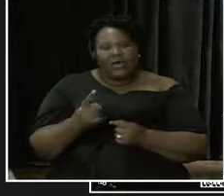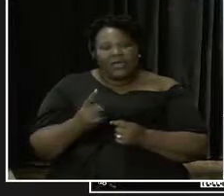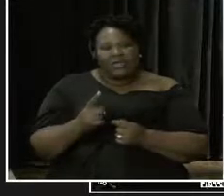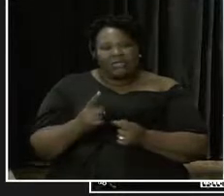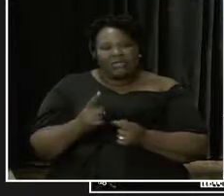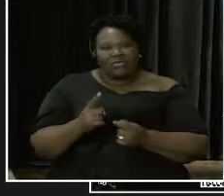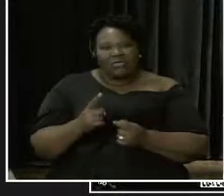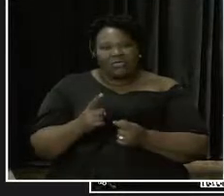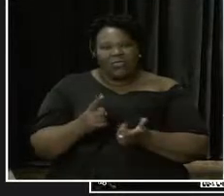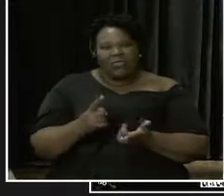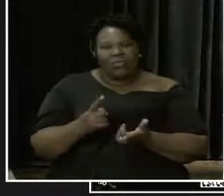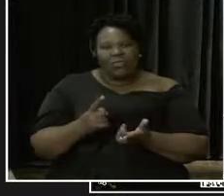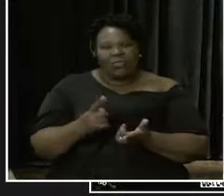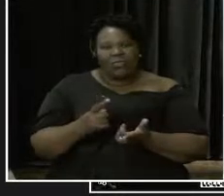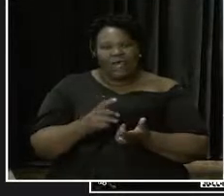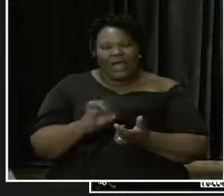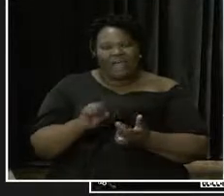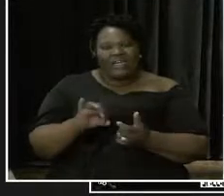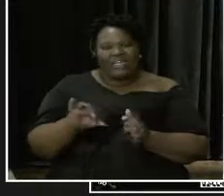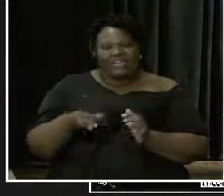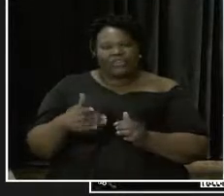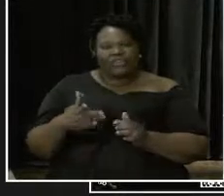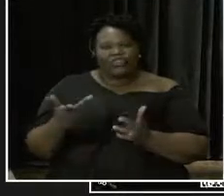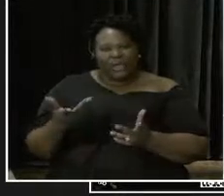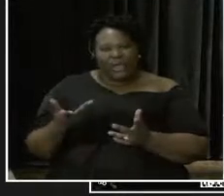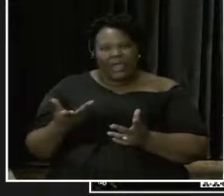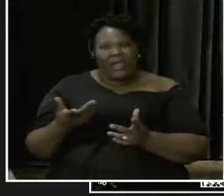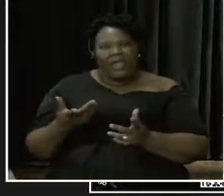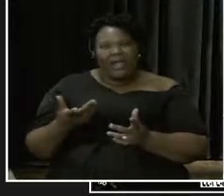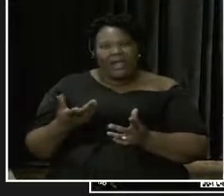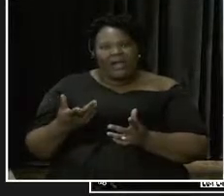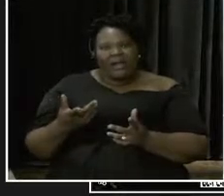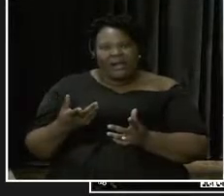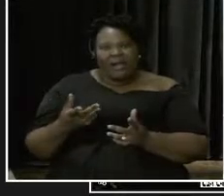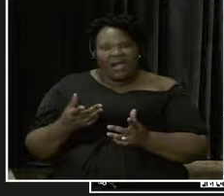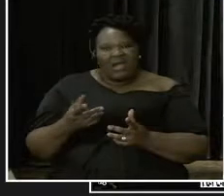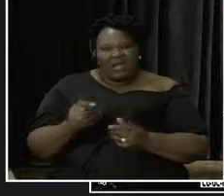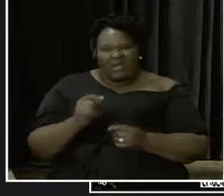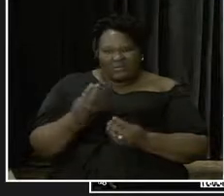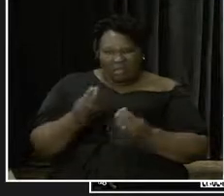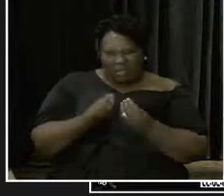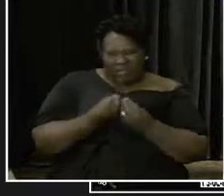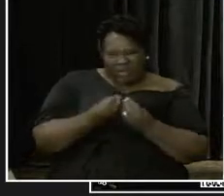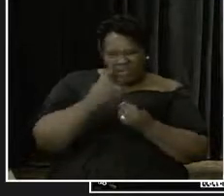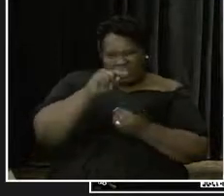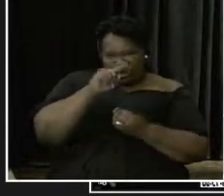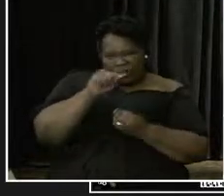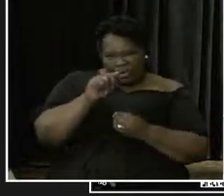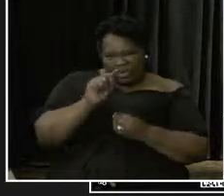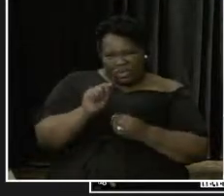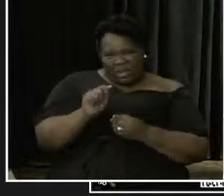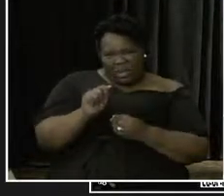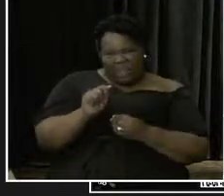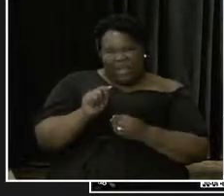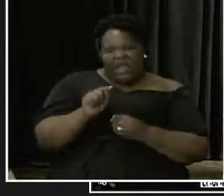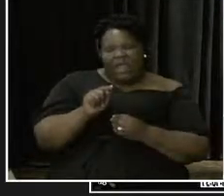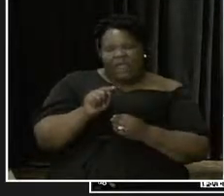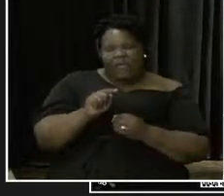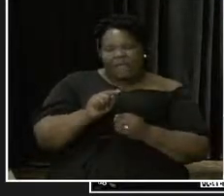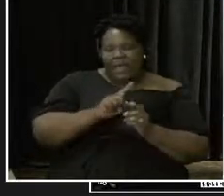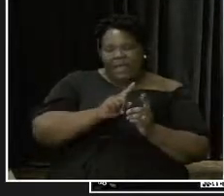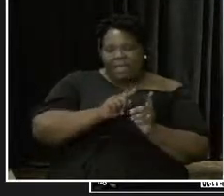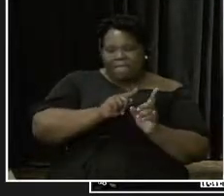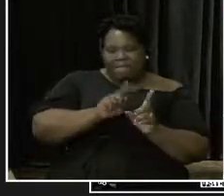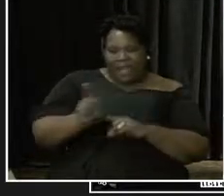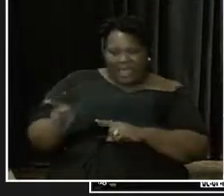this municipality, but this item is certainly a red flag. Management is blaming COVID for failing to perform